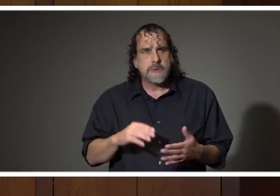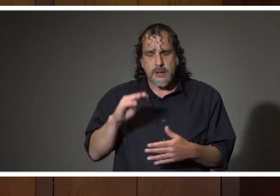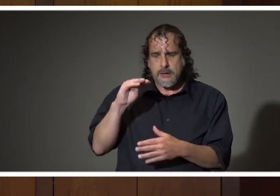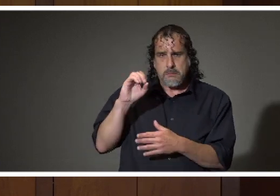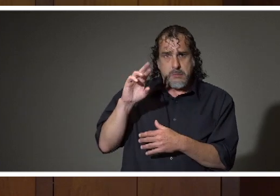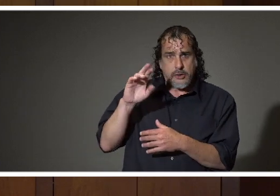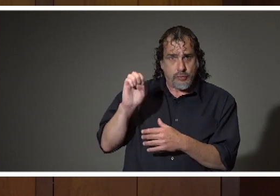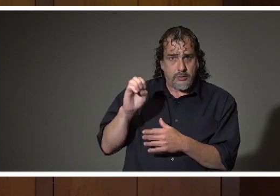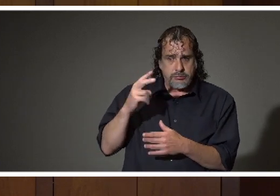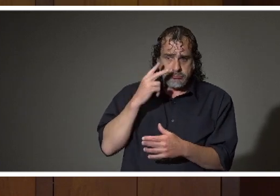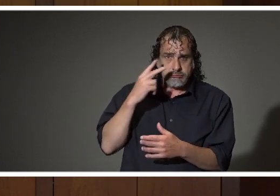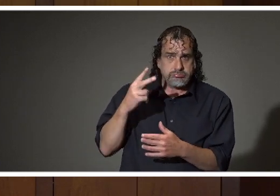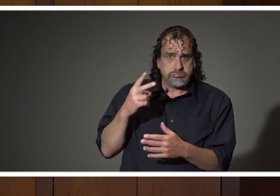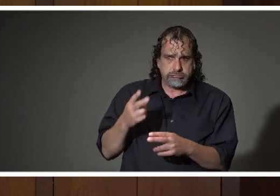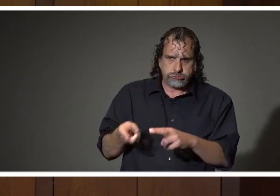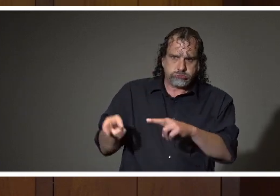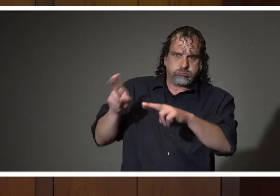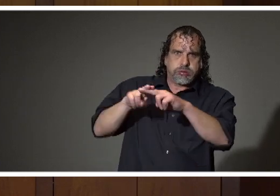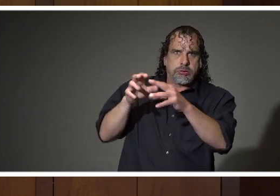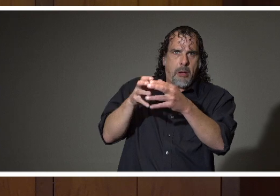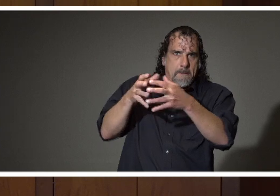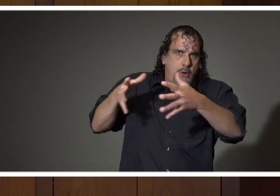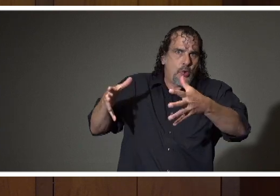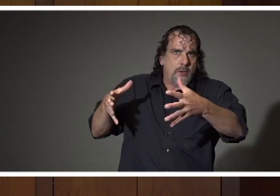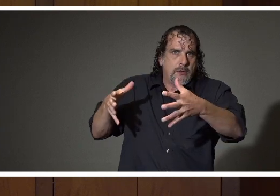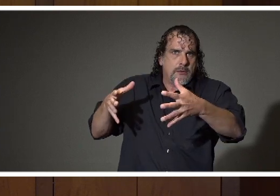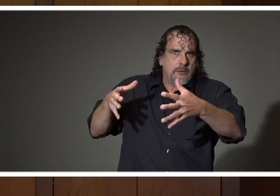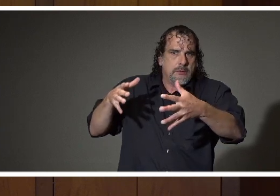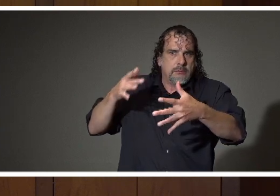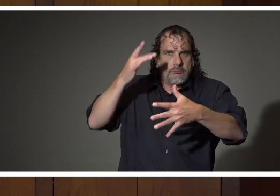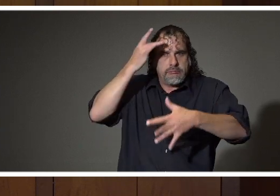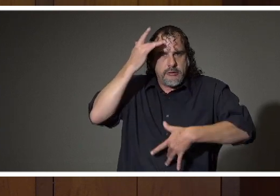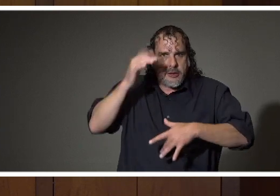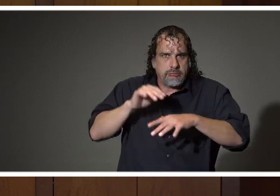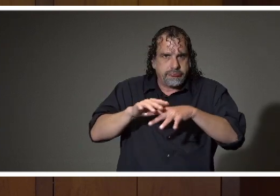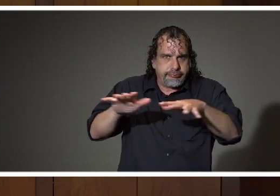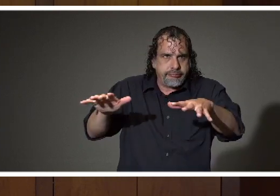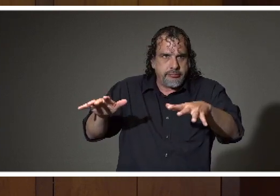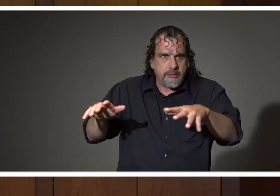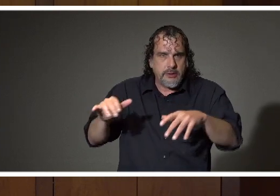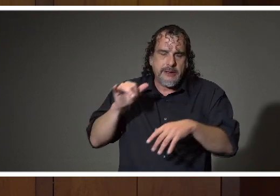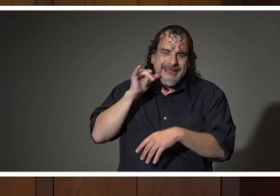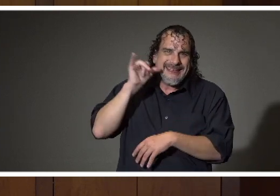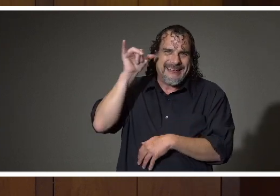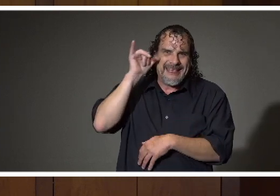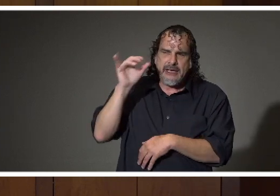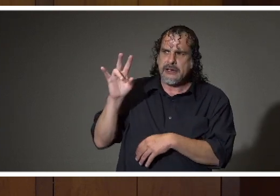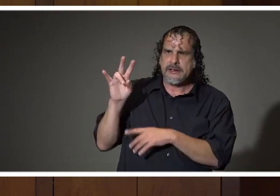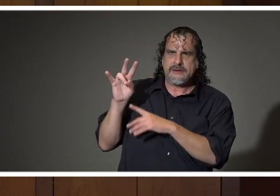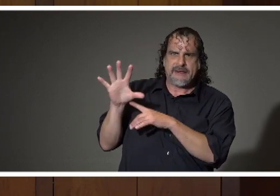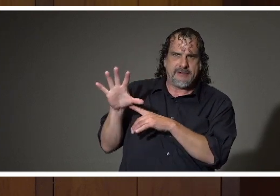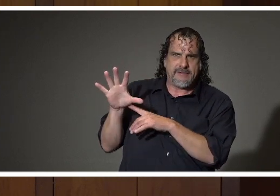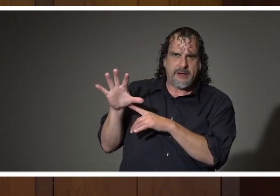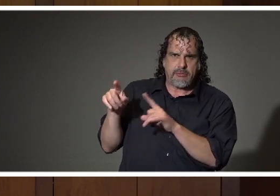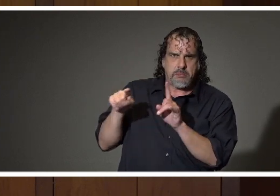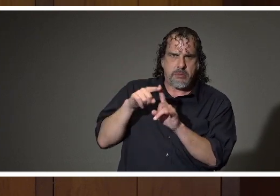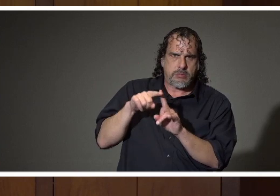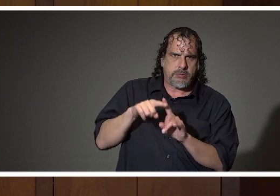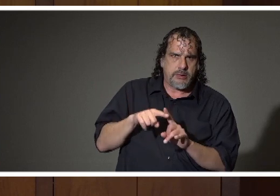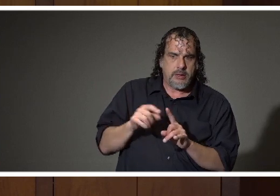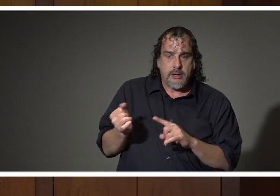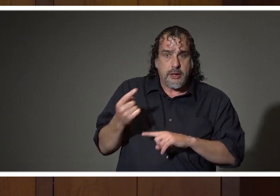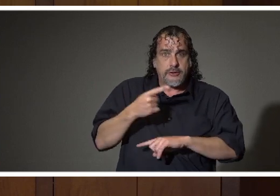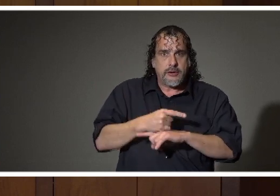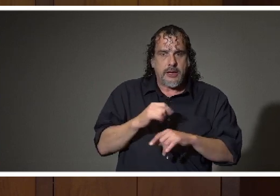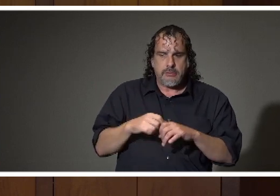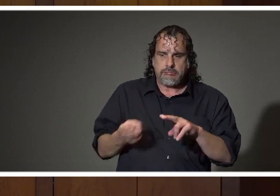has seen a spike in coronavirus cases. Yesterday they were at 75 cases, and today